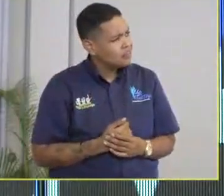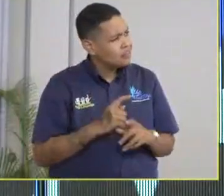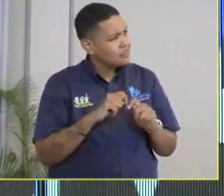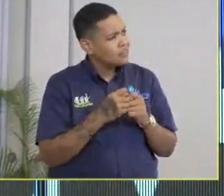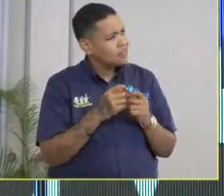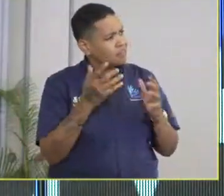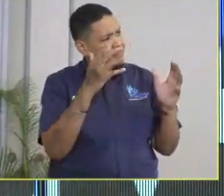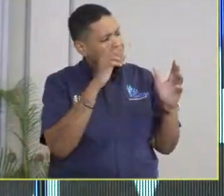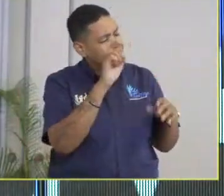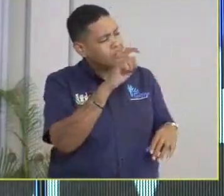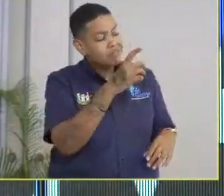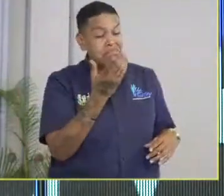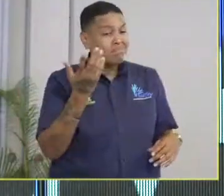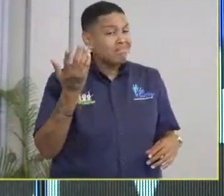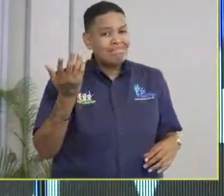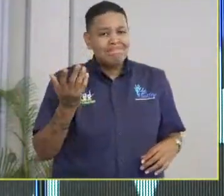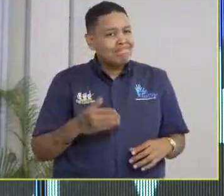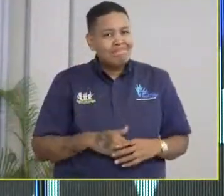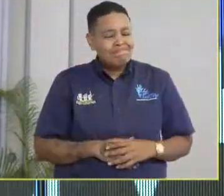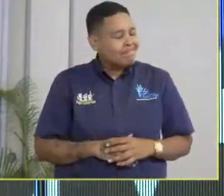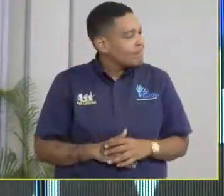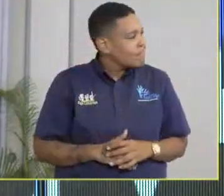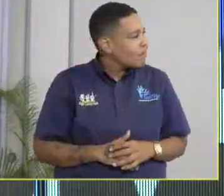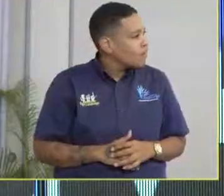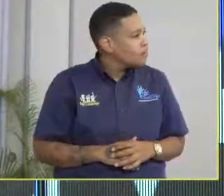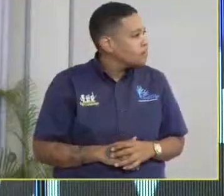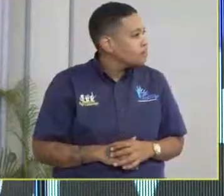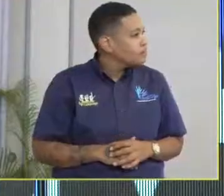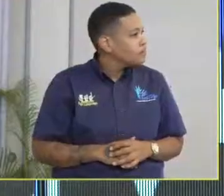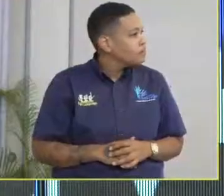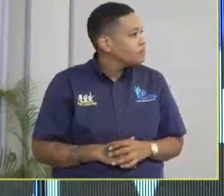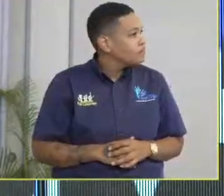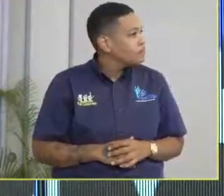too. Yeah.